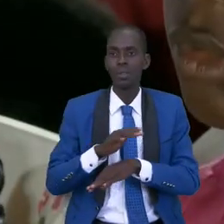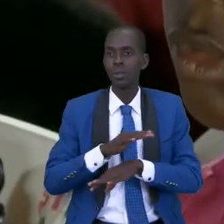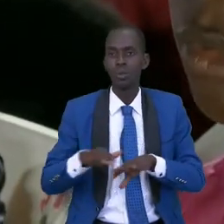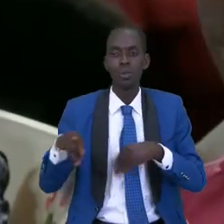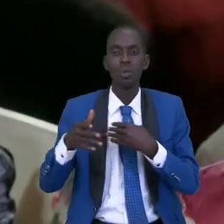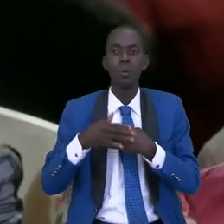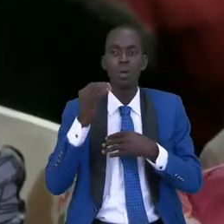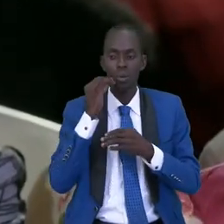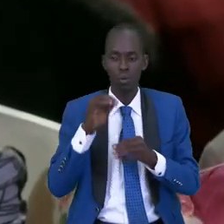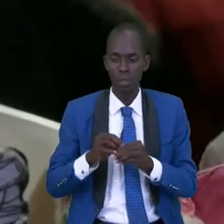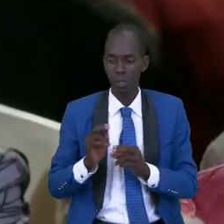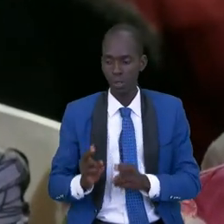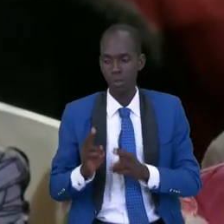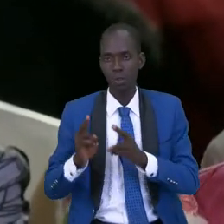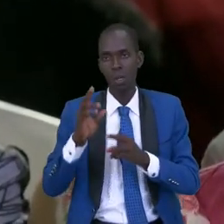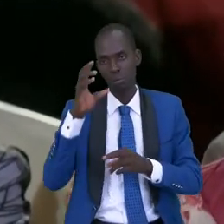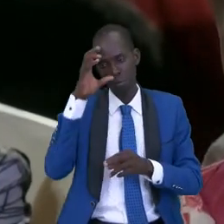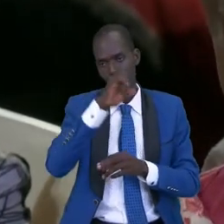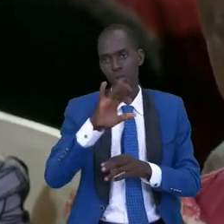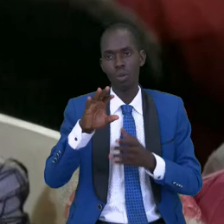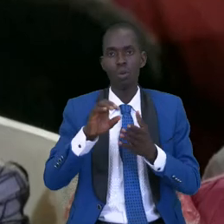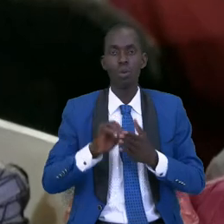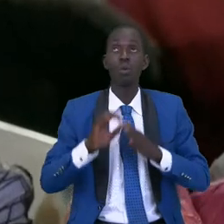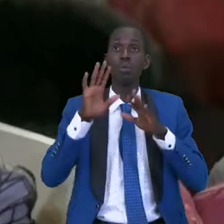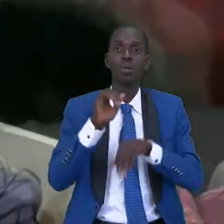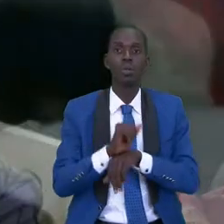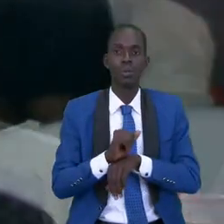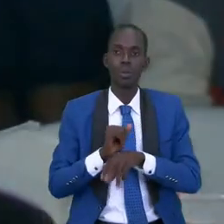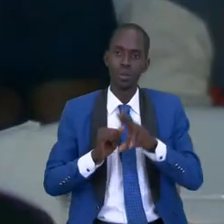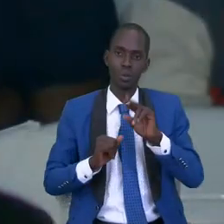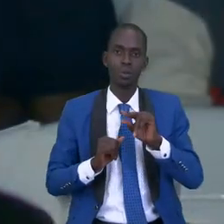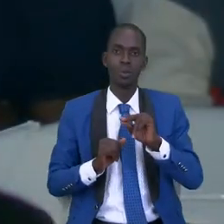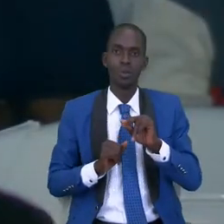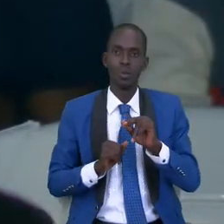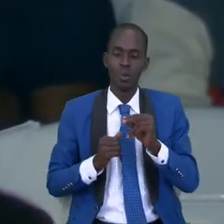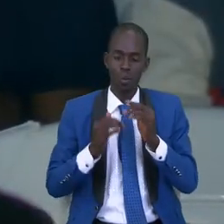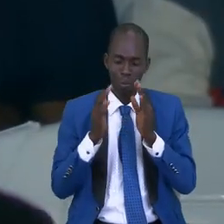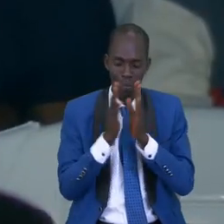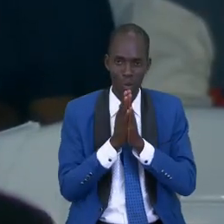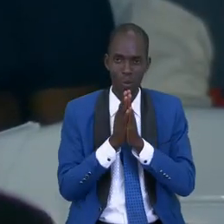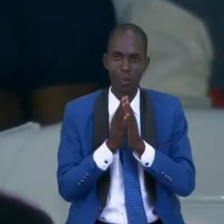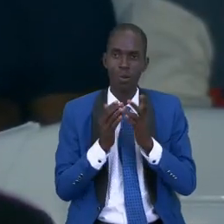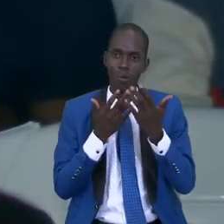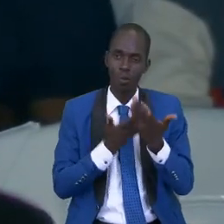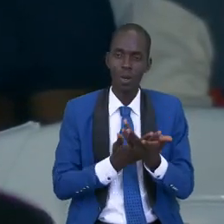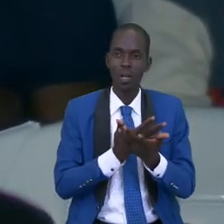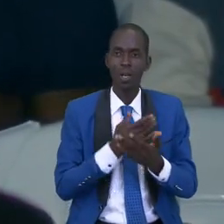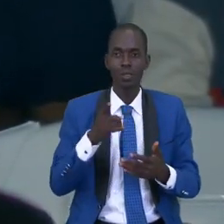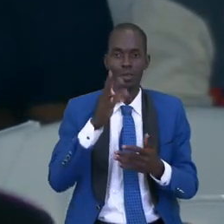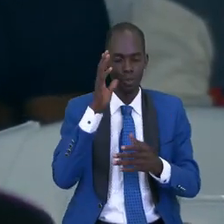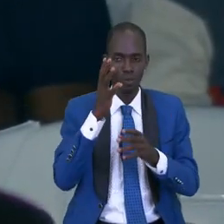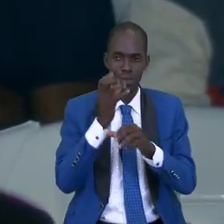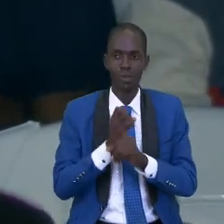Counselors, can I see any of the flags up? By my right. Are we